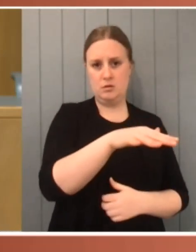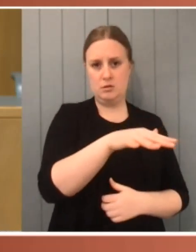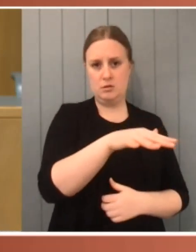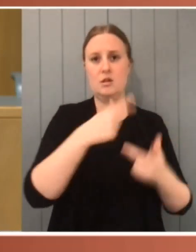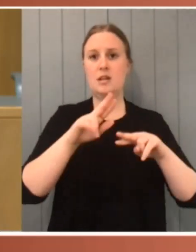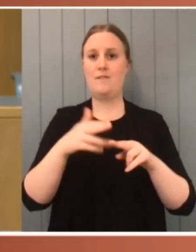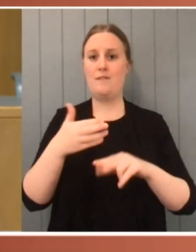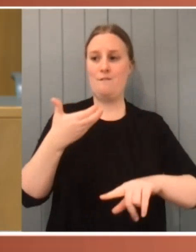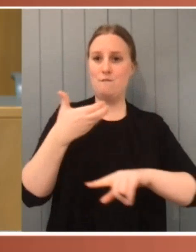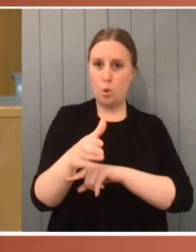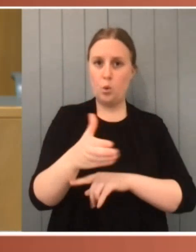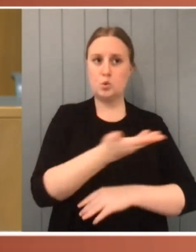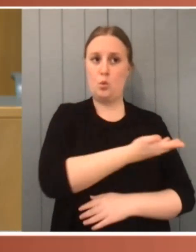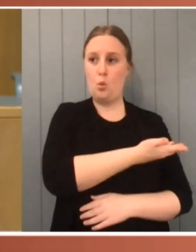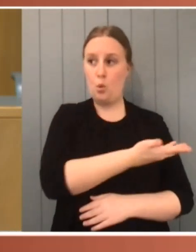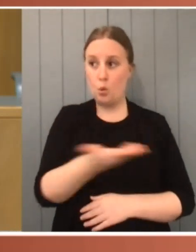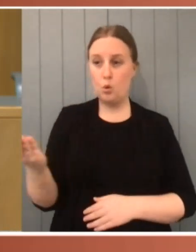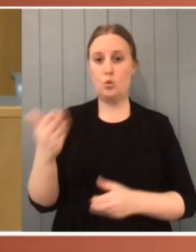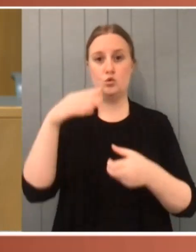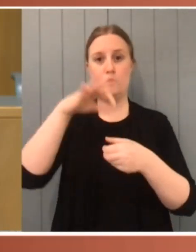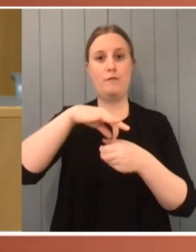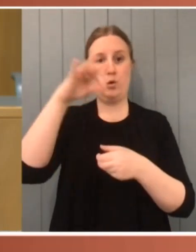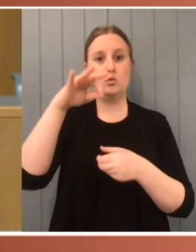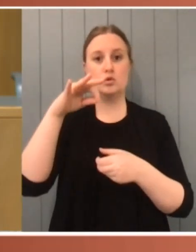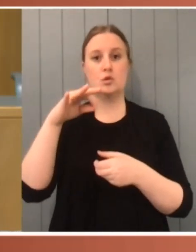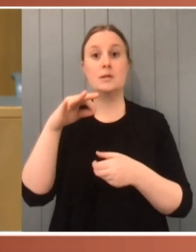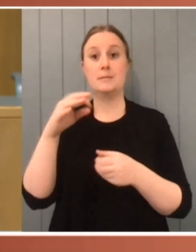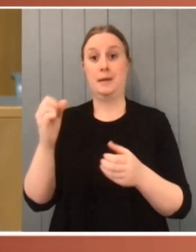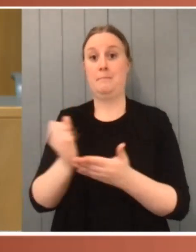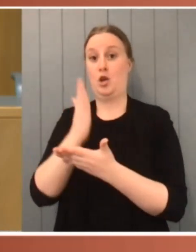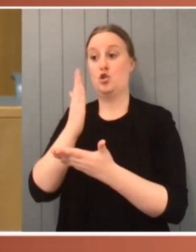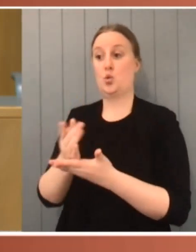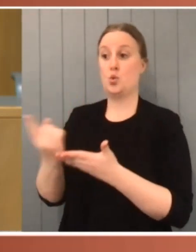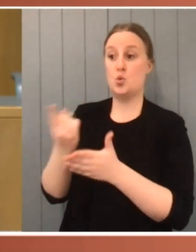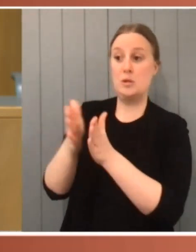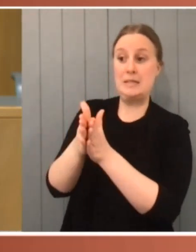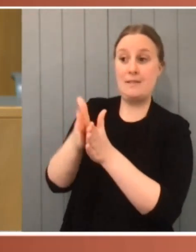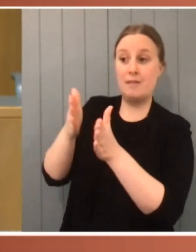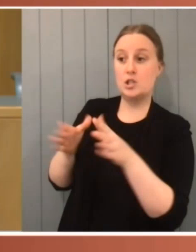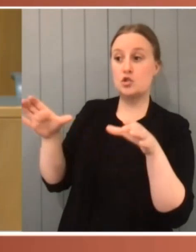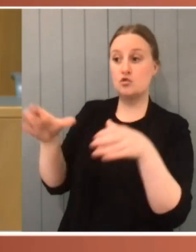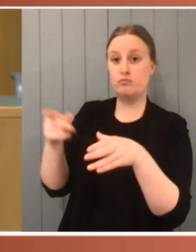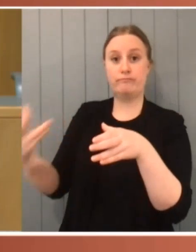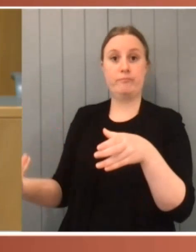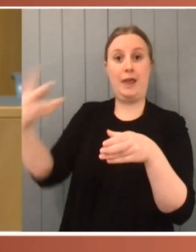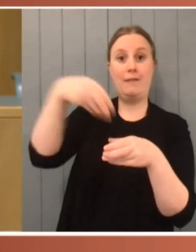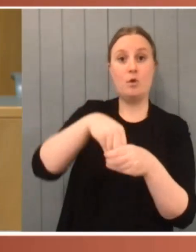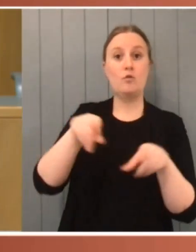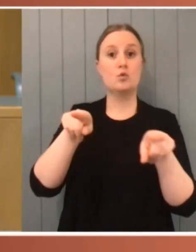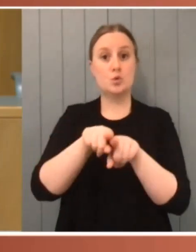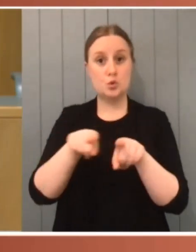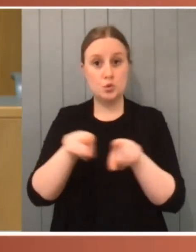so we can ensure the members of disadvantaged groups will not fail to coordinate with one another and will